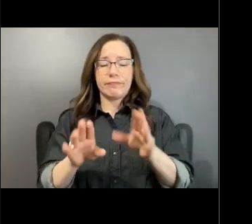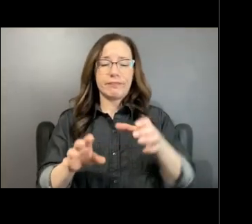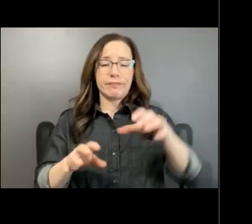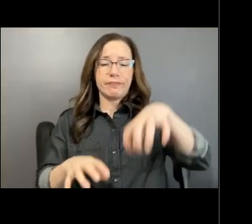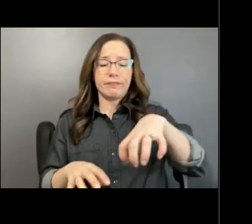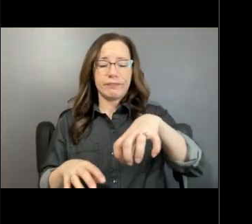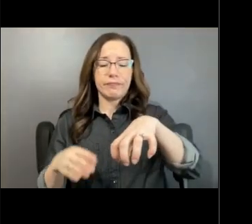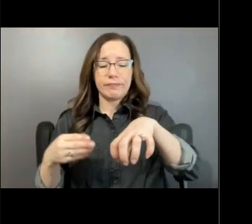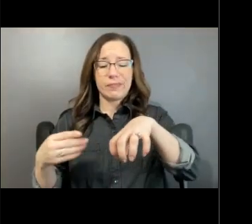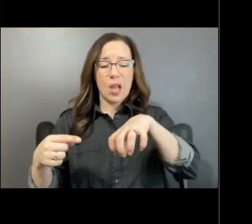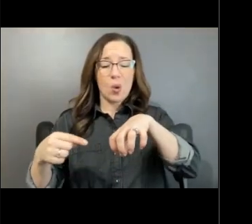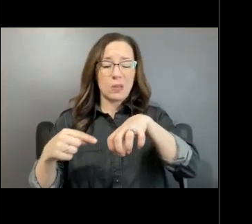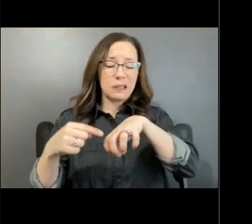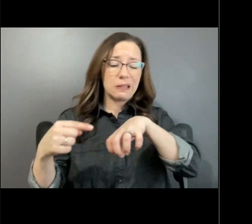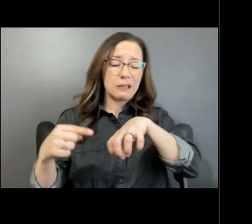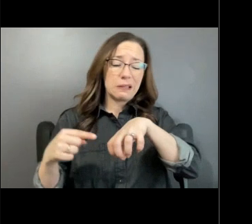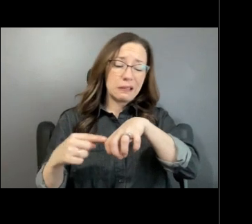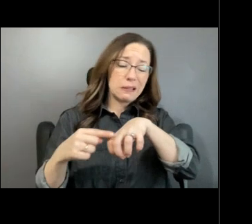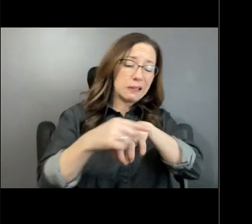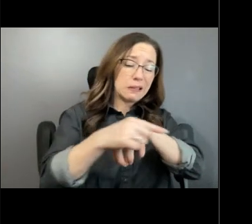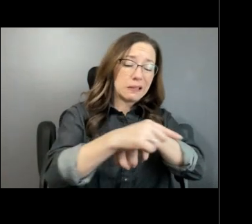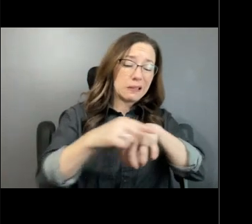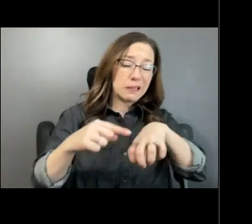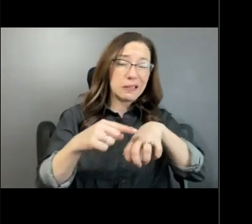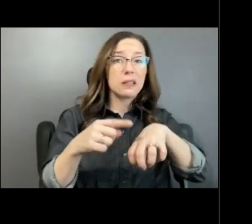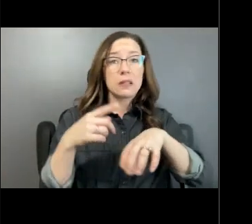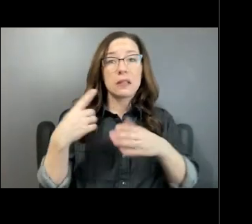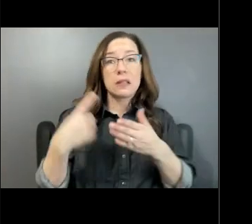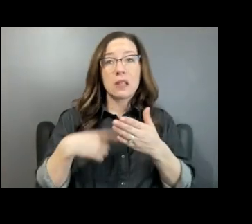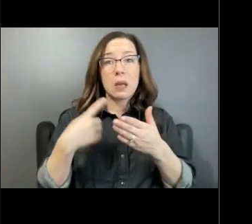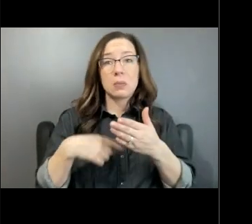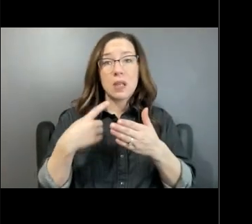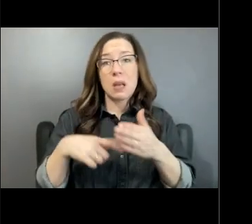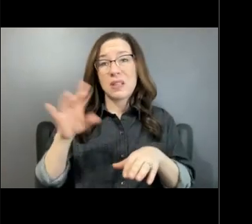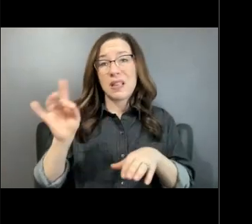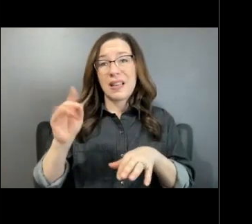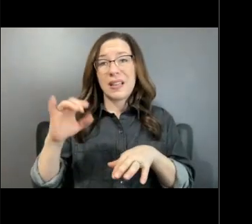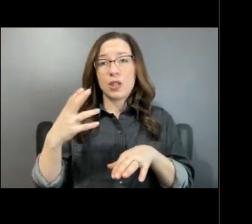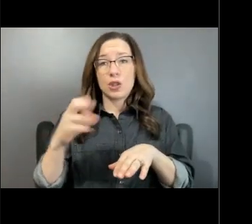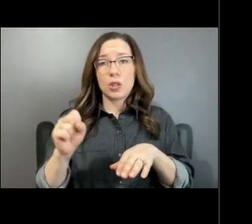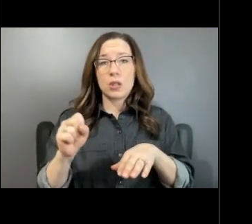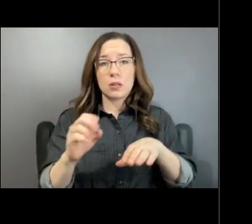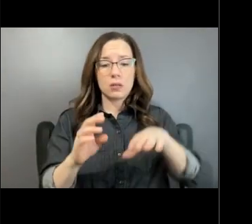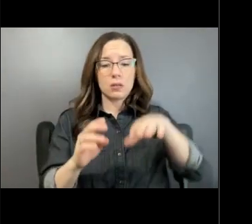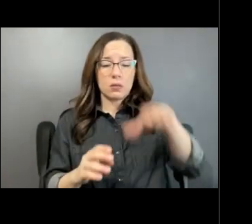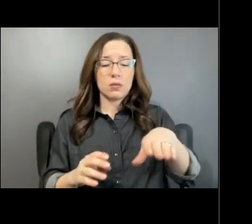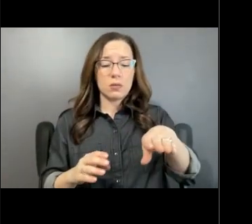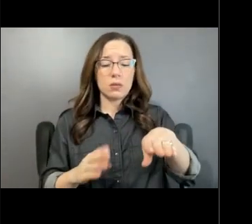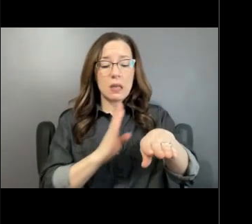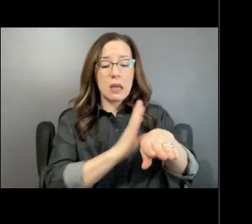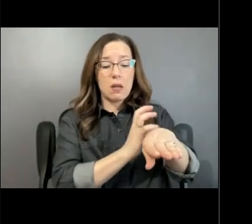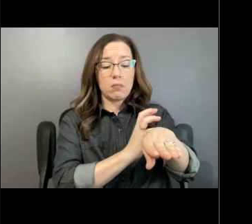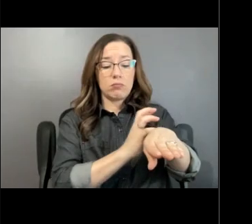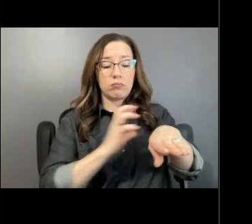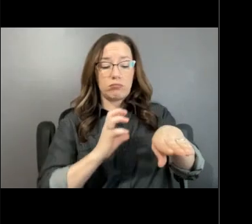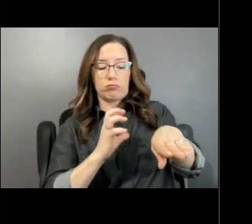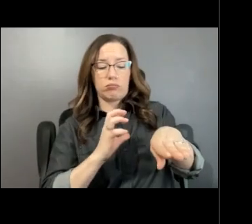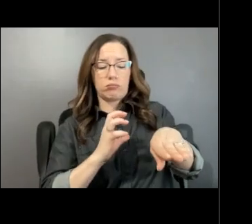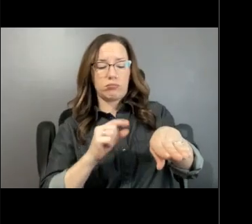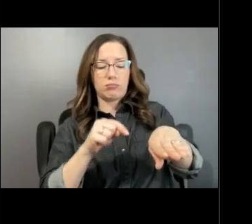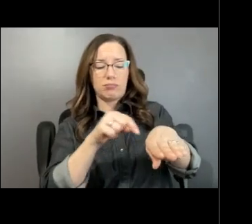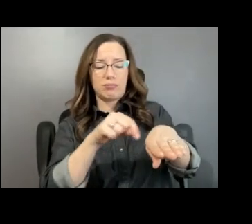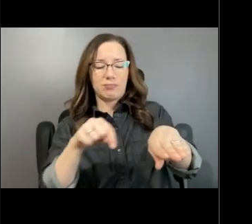inches beyond cabinet faces, and these differences must be included when calculating